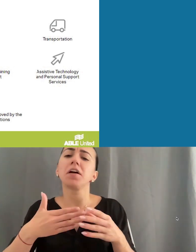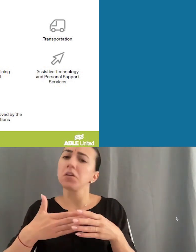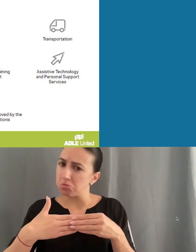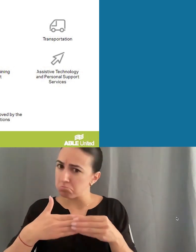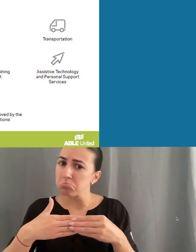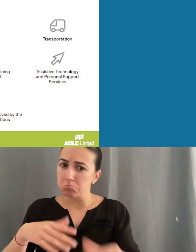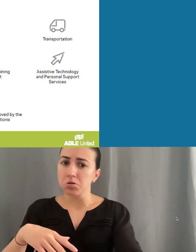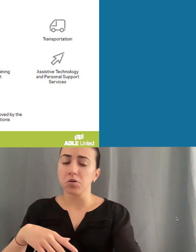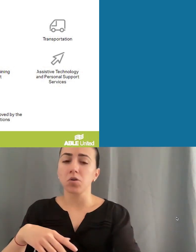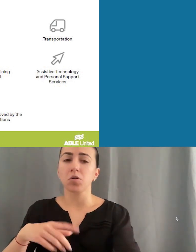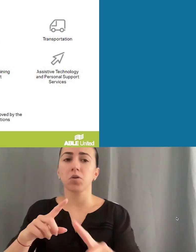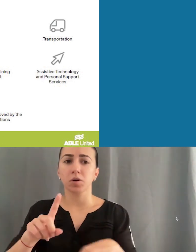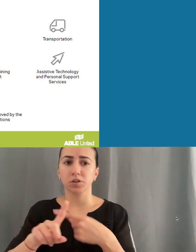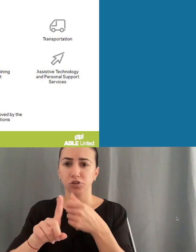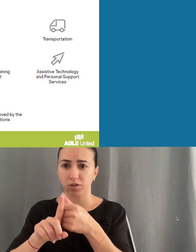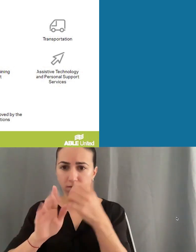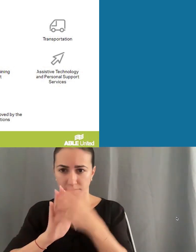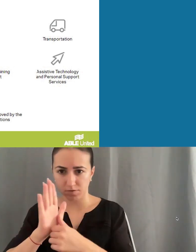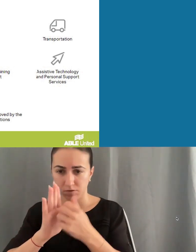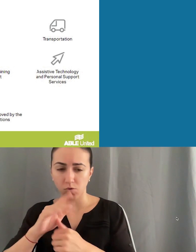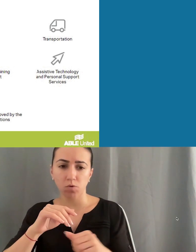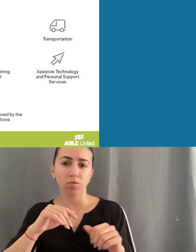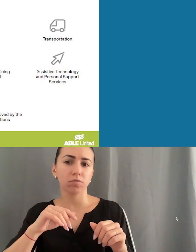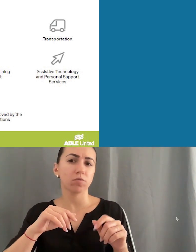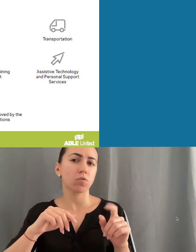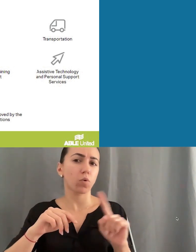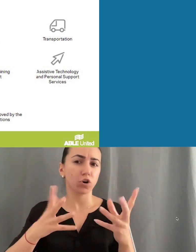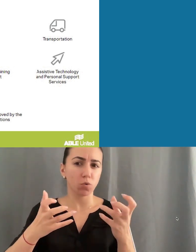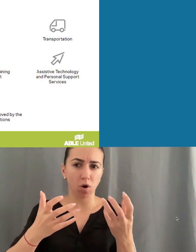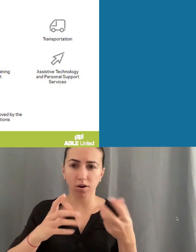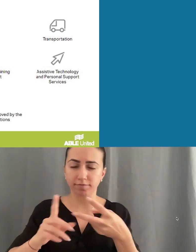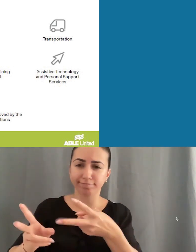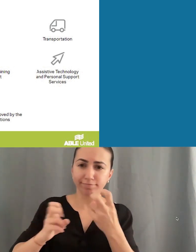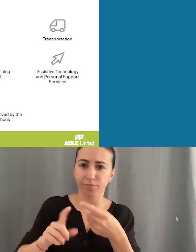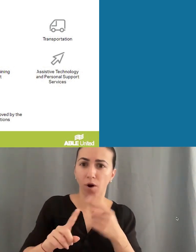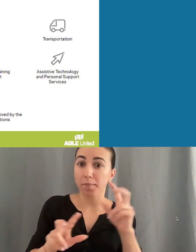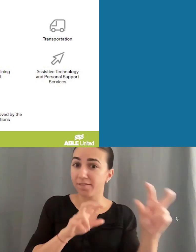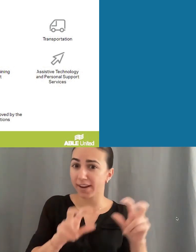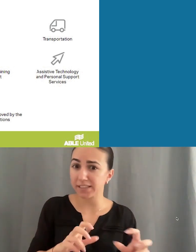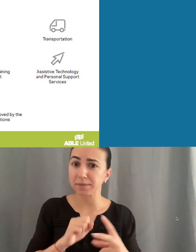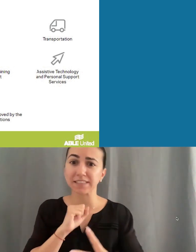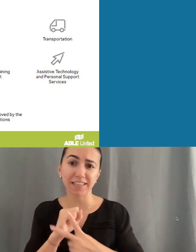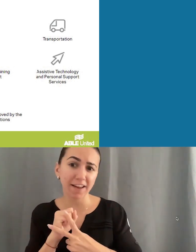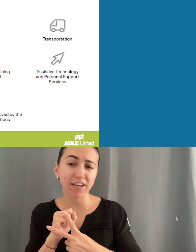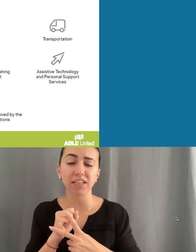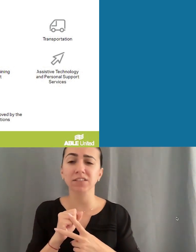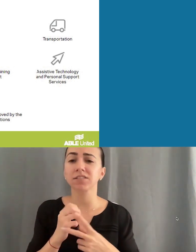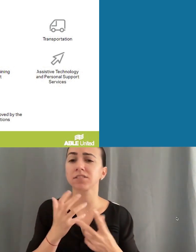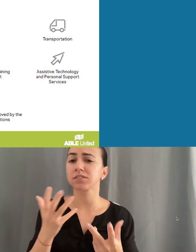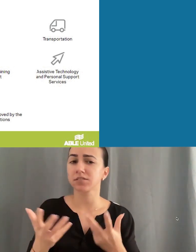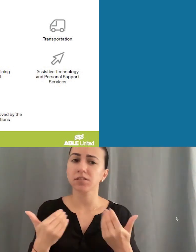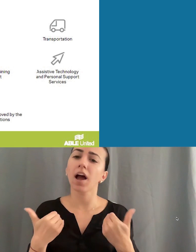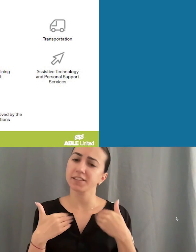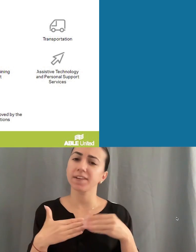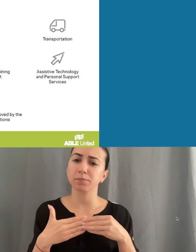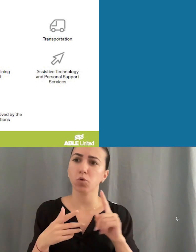you take money out of the account, where do you want to pull that money from? You can pull it from the investment, the savings option. It really provides you